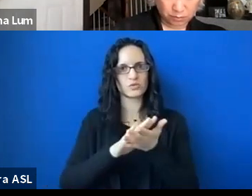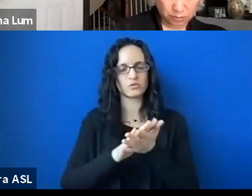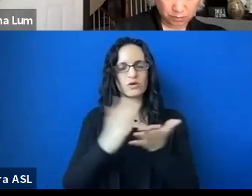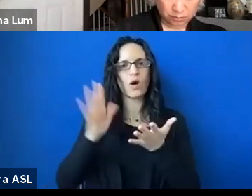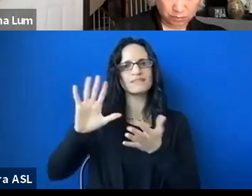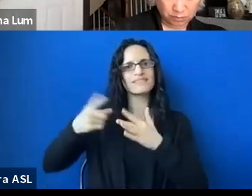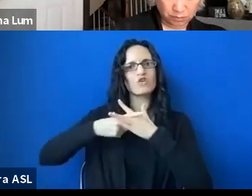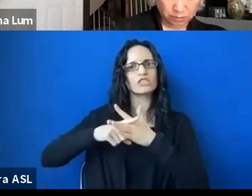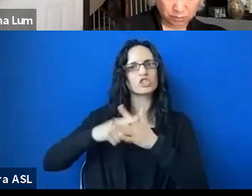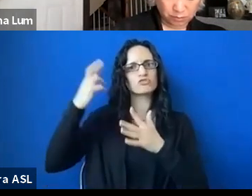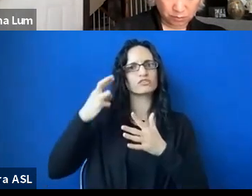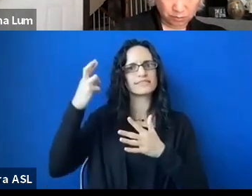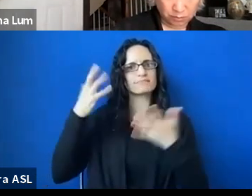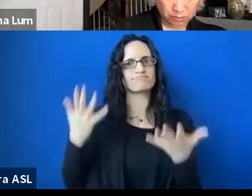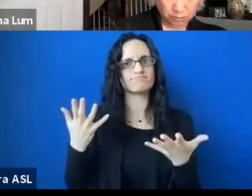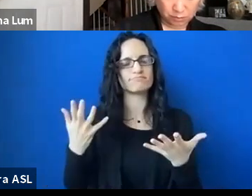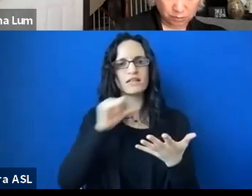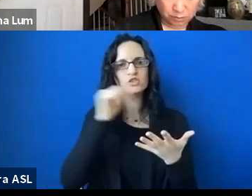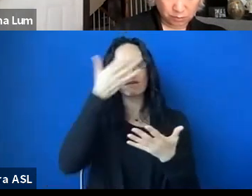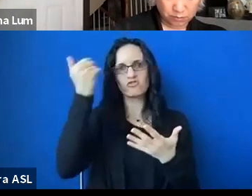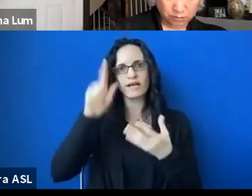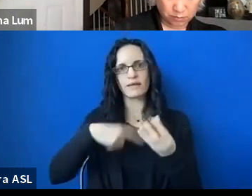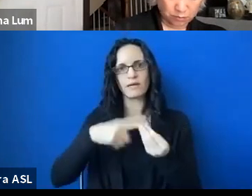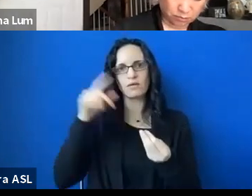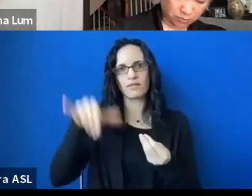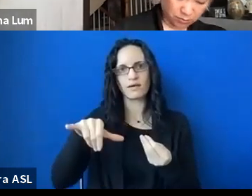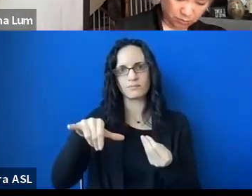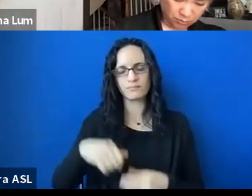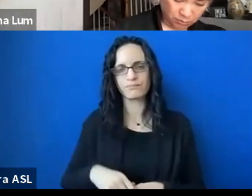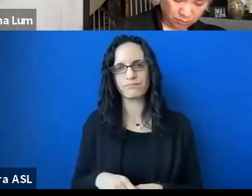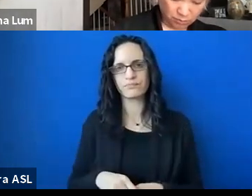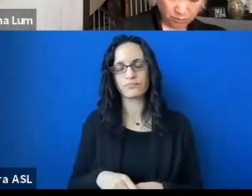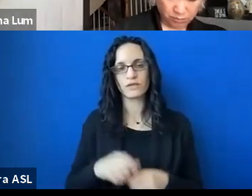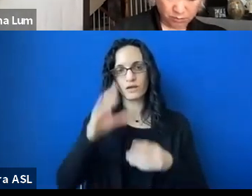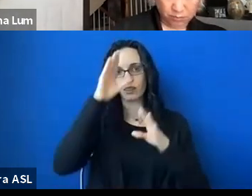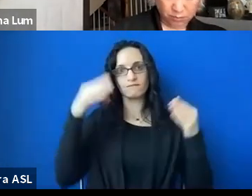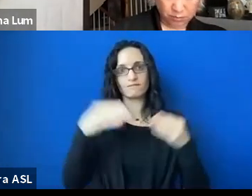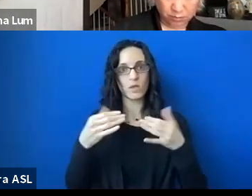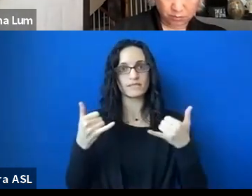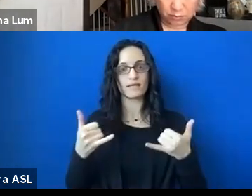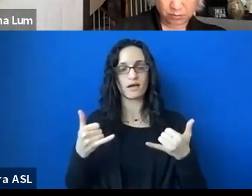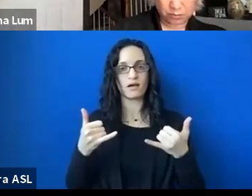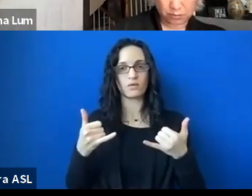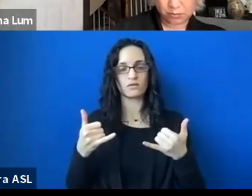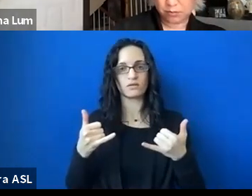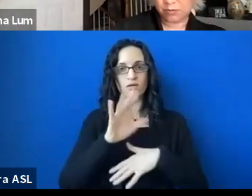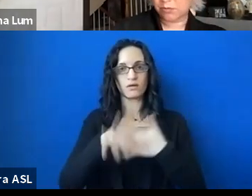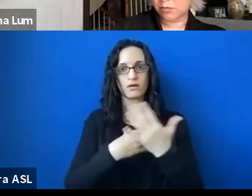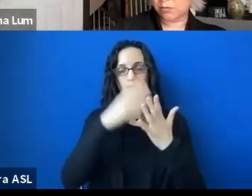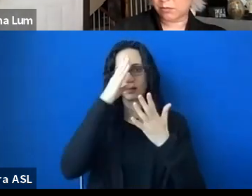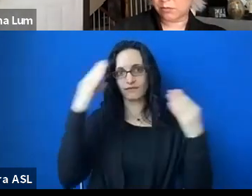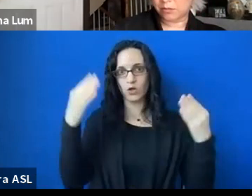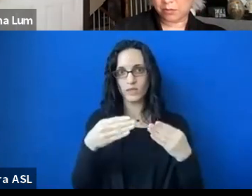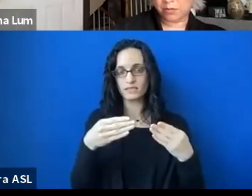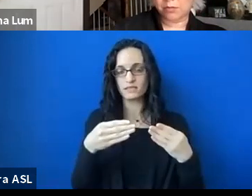purpose? Let's don't forget about that. The focus now is all the focus is go